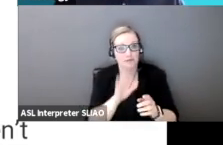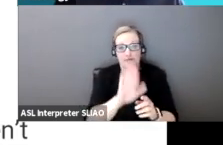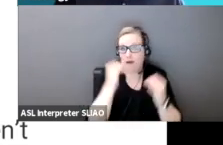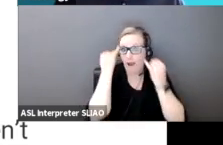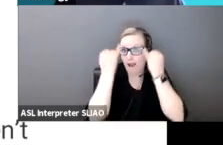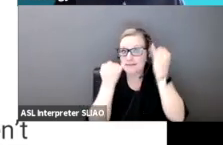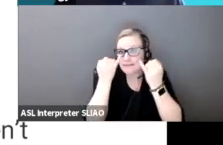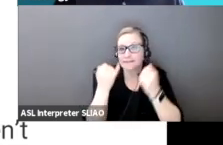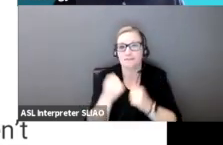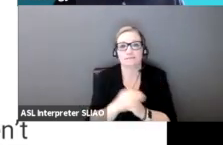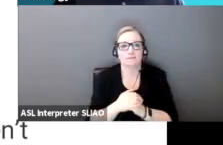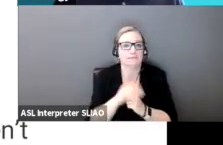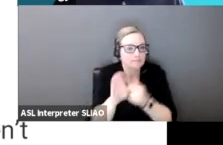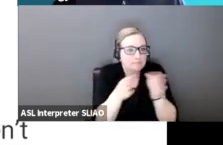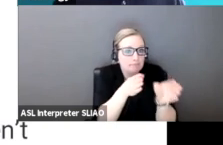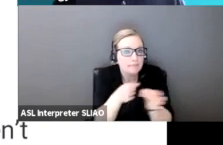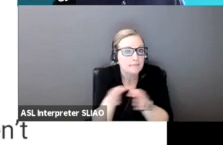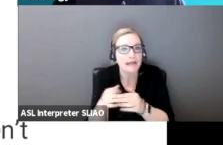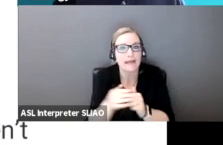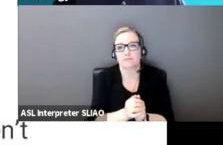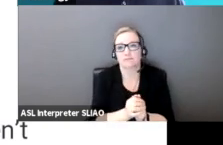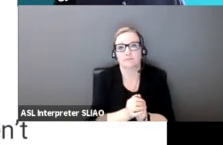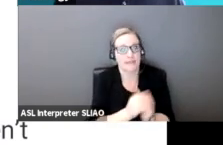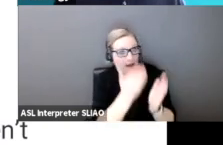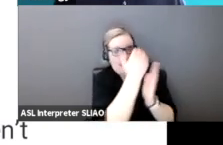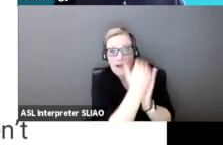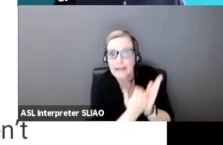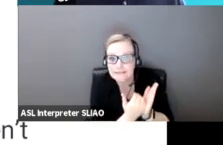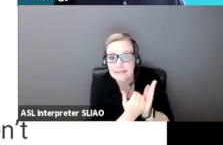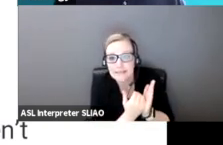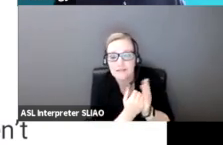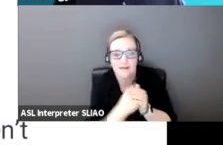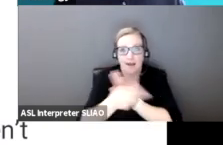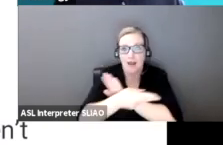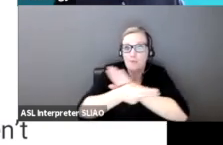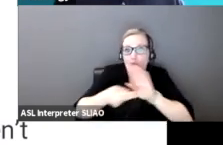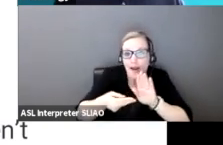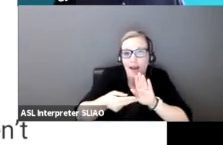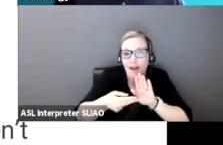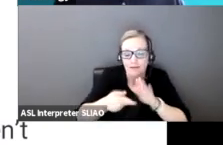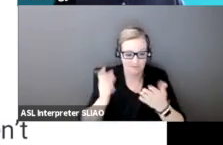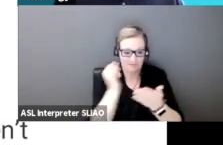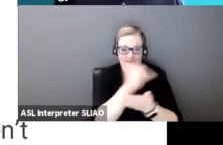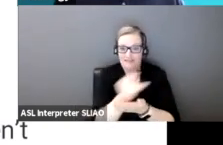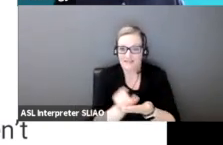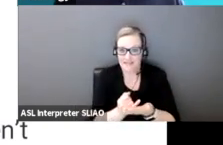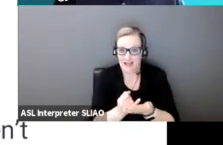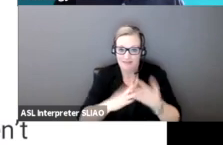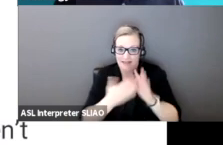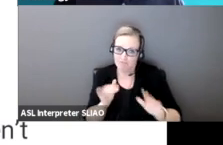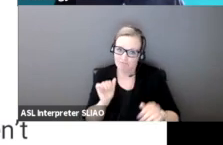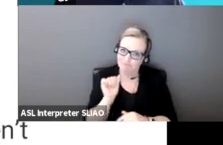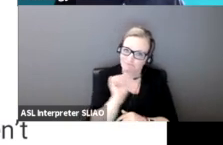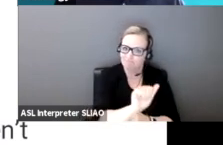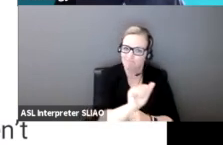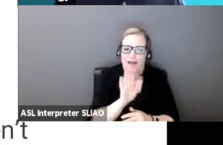branding, designs, anything that's a creation of the human intellect, as the WIPO